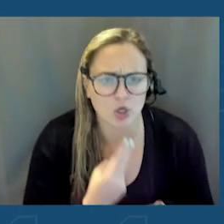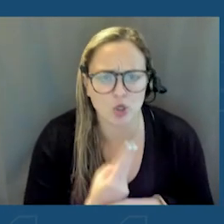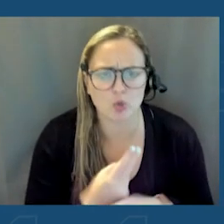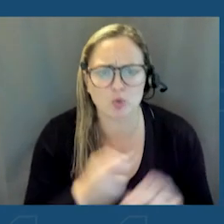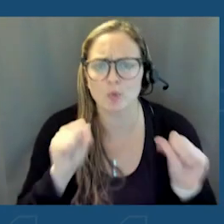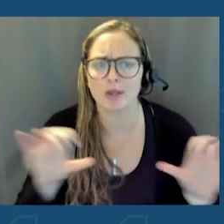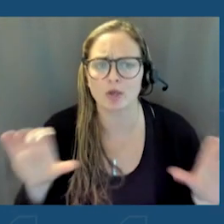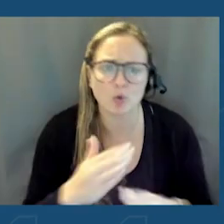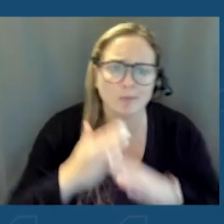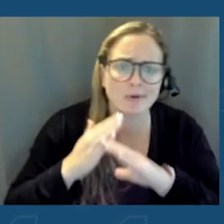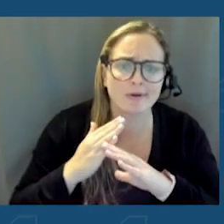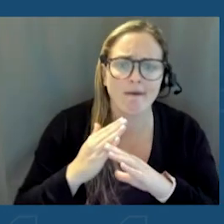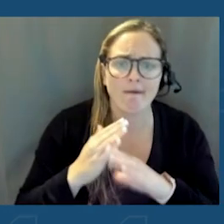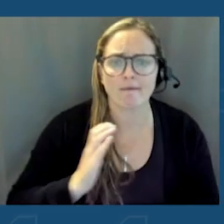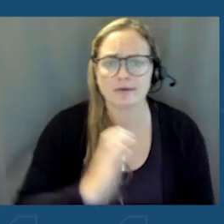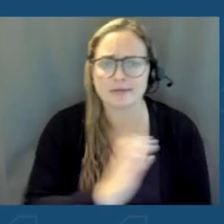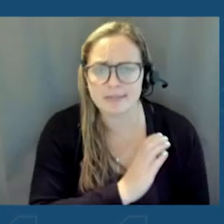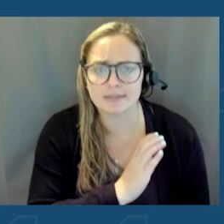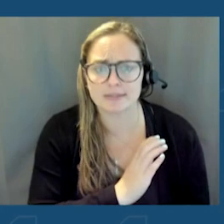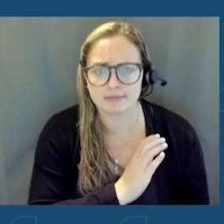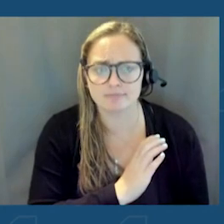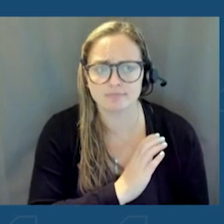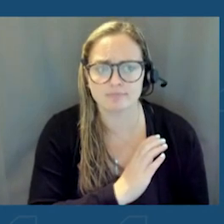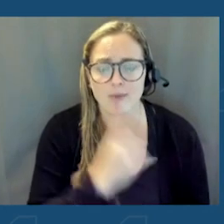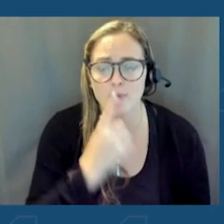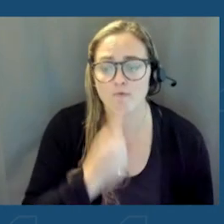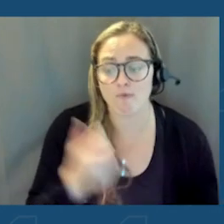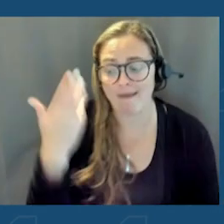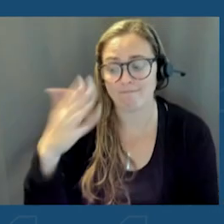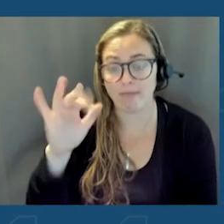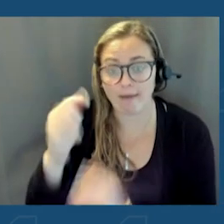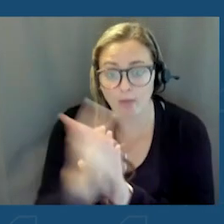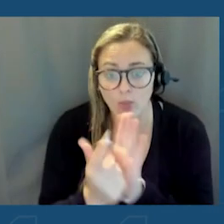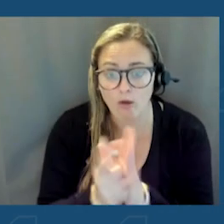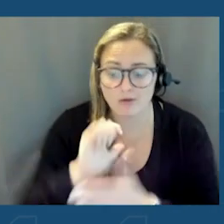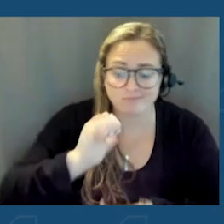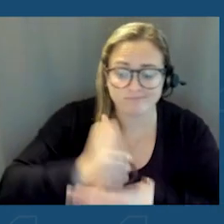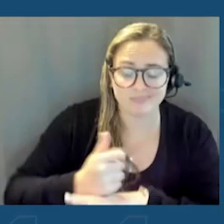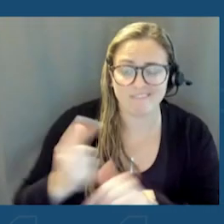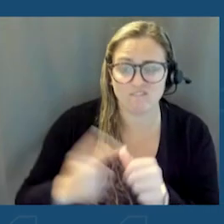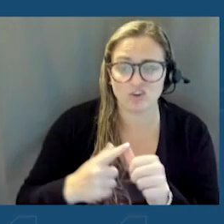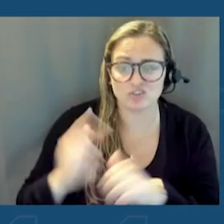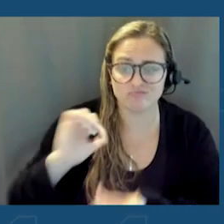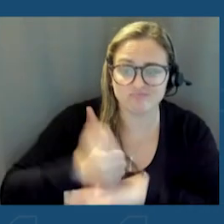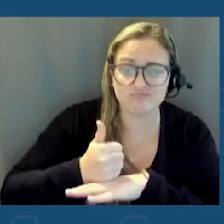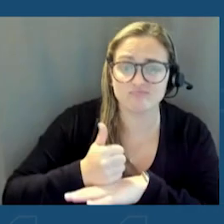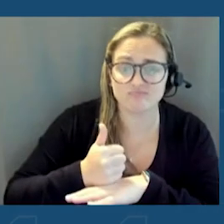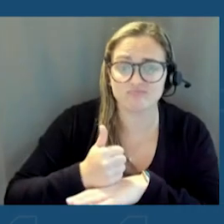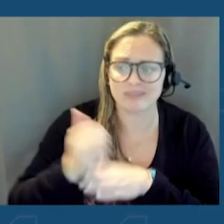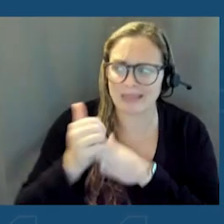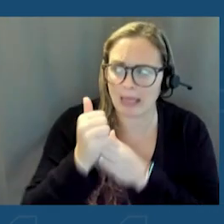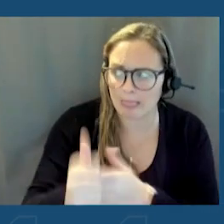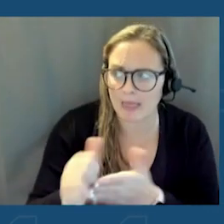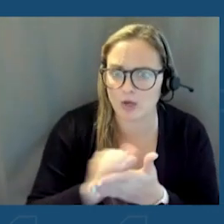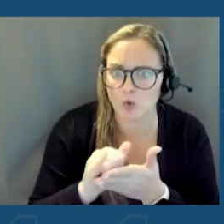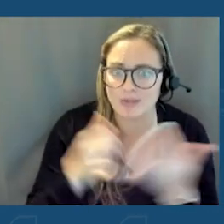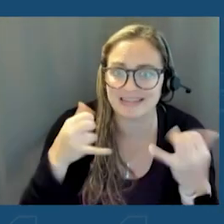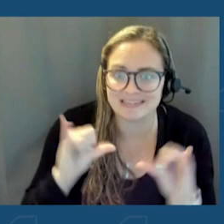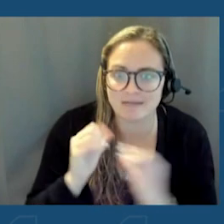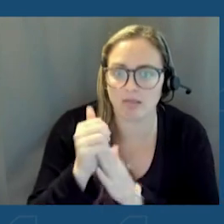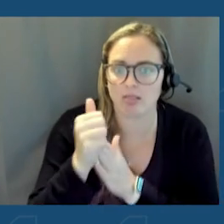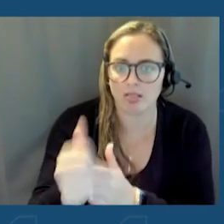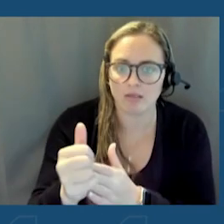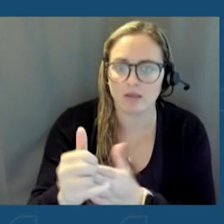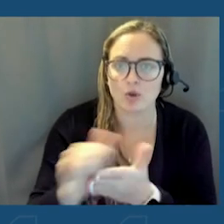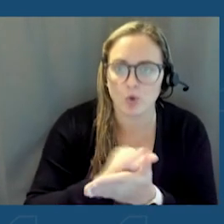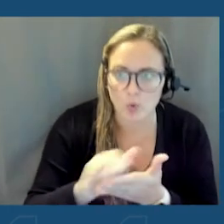to protect our citizens. And when red flag laws first came into effect, they led New York. They still lead New York using